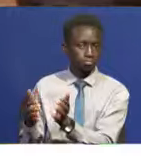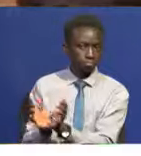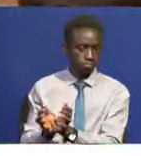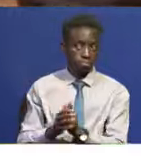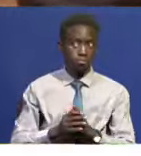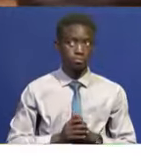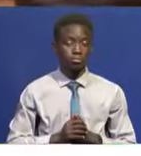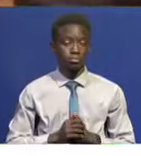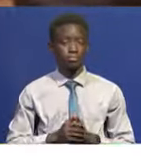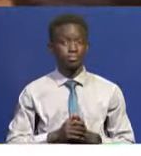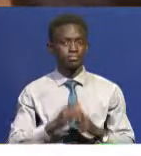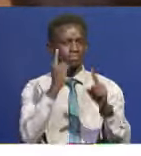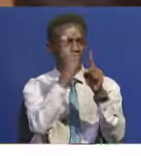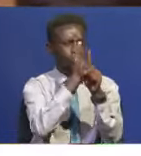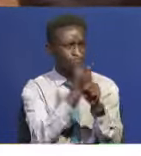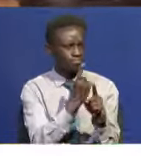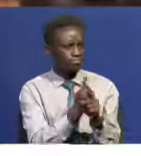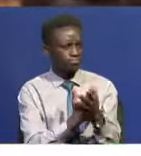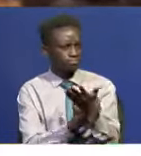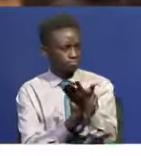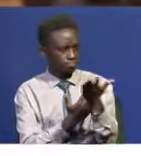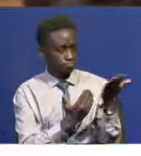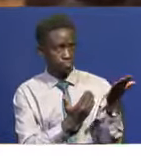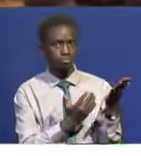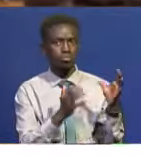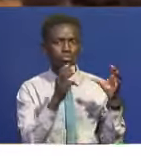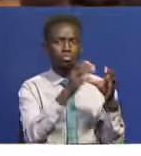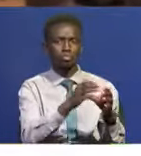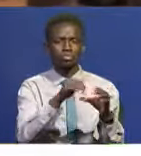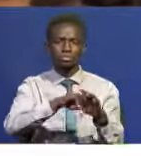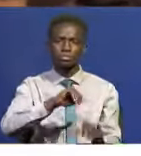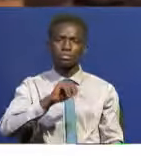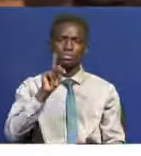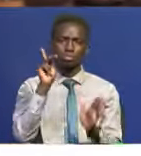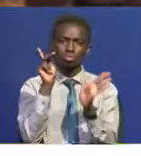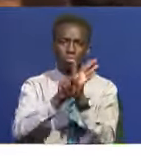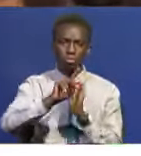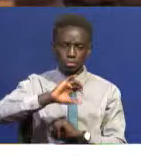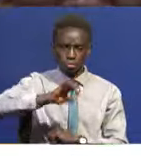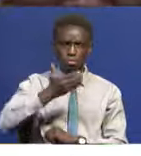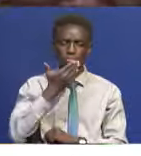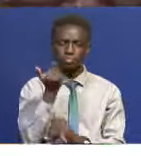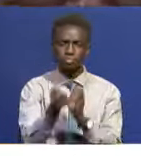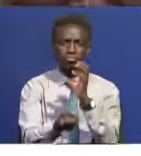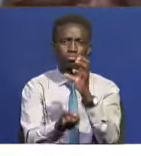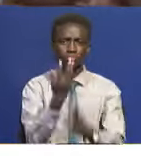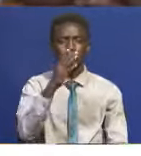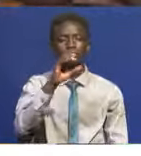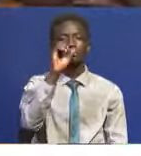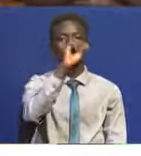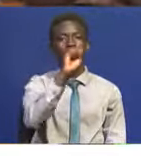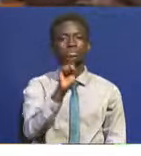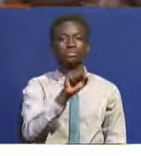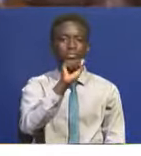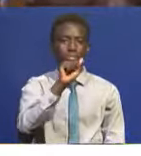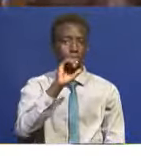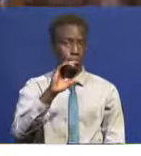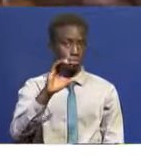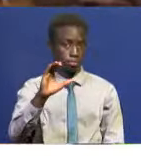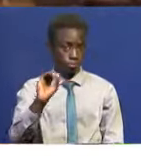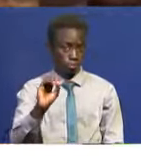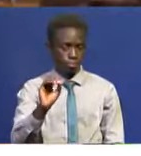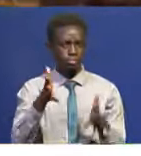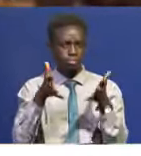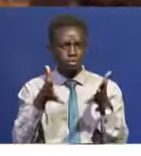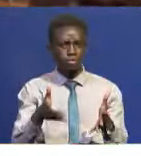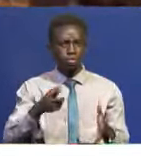Kitui County ikuwe na Sacco. Na tunahimiza